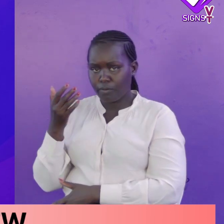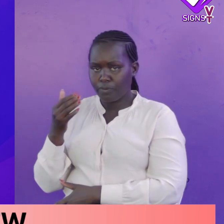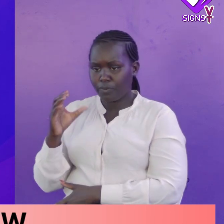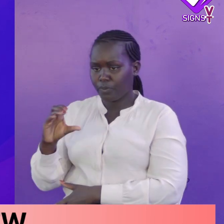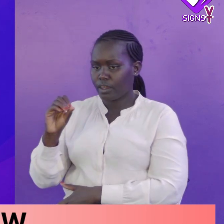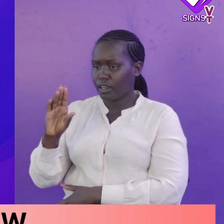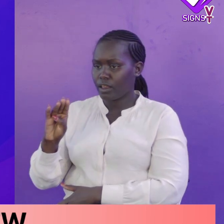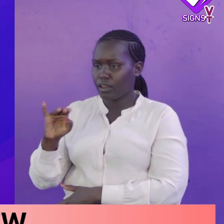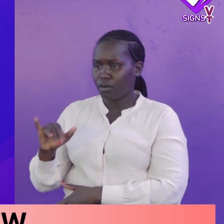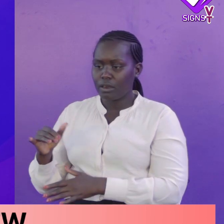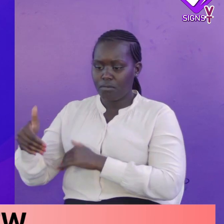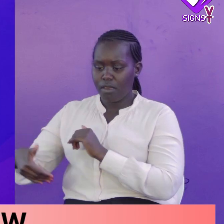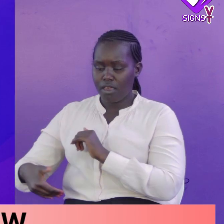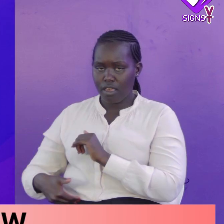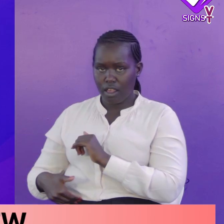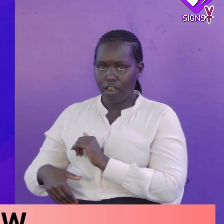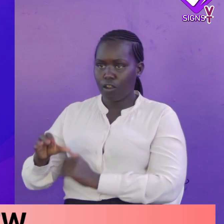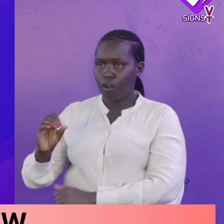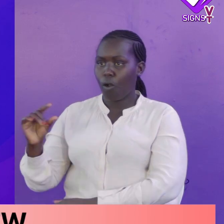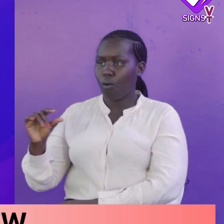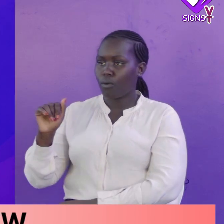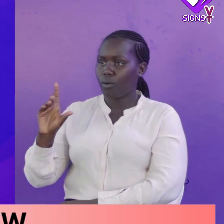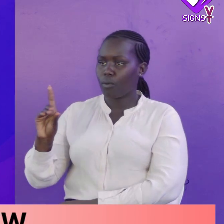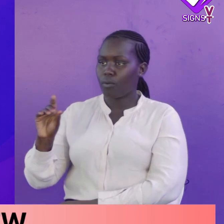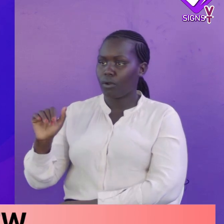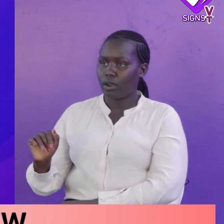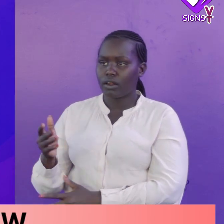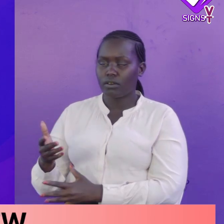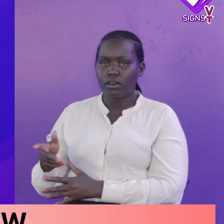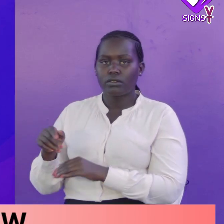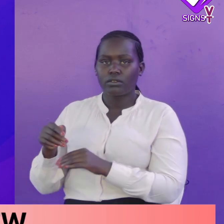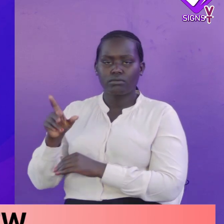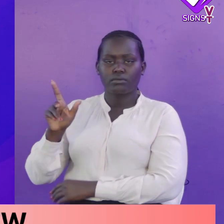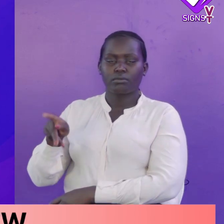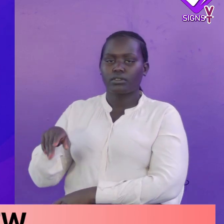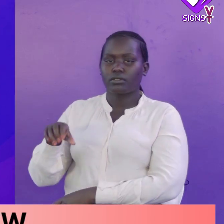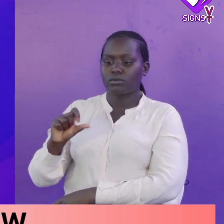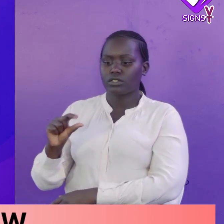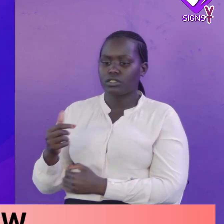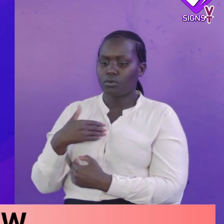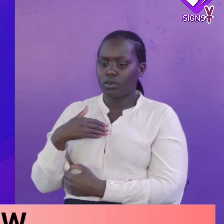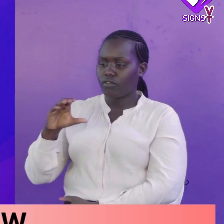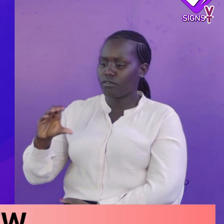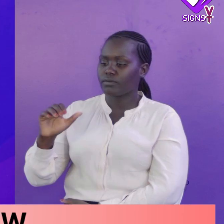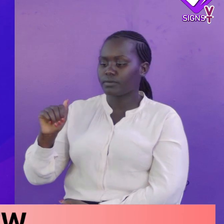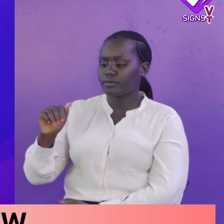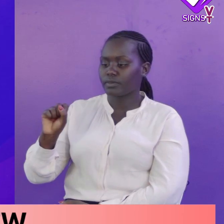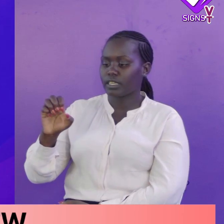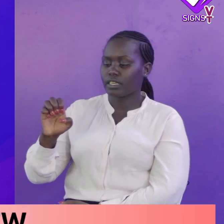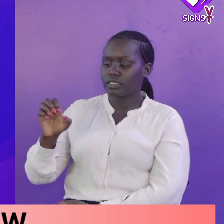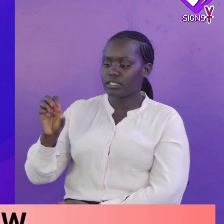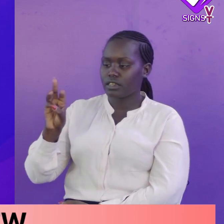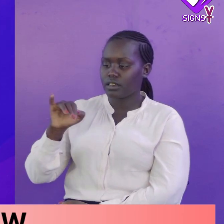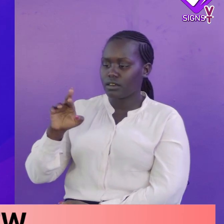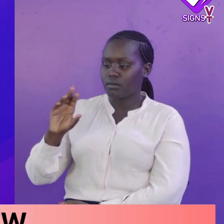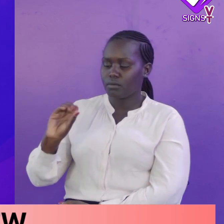Mainoo is young and energetic. Ugarte has been depleted when he was at PSG. we have Casemiro. How can you play Casemiro? Yet there